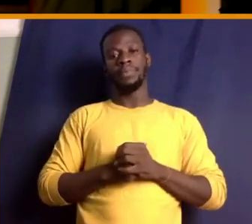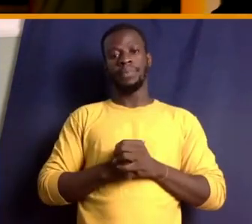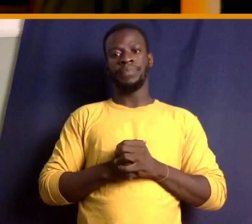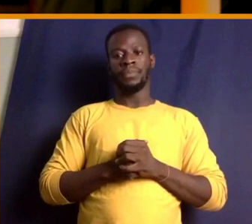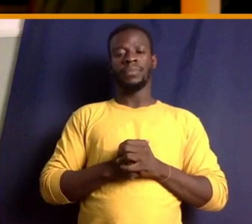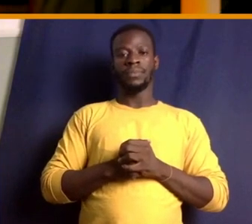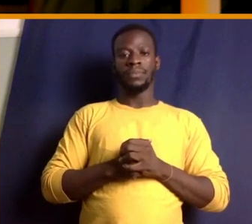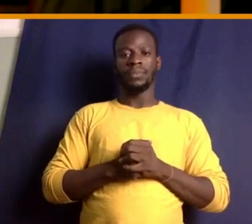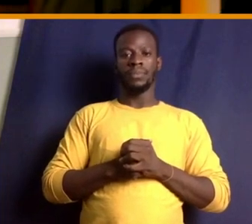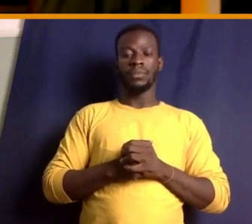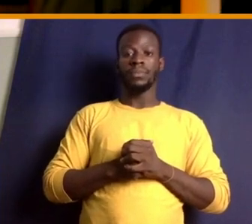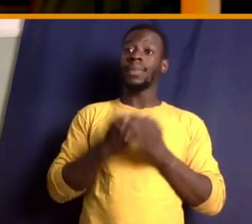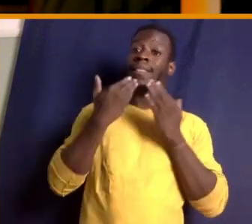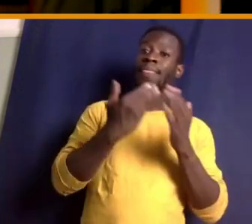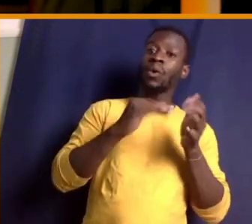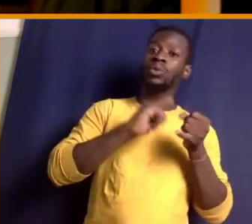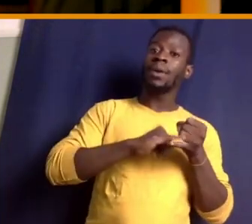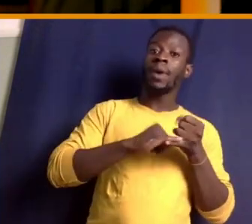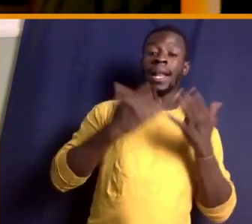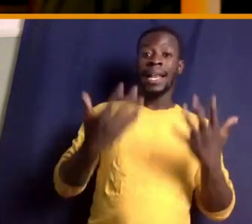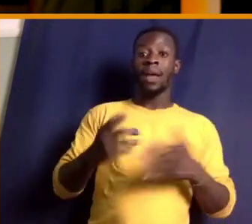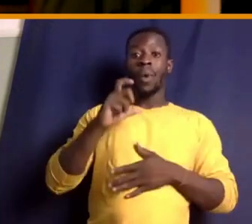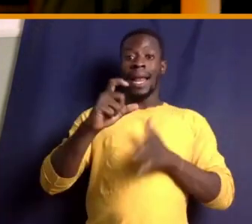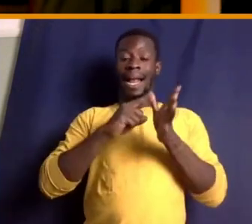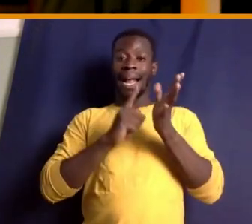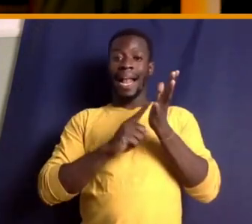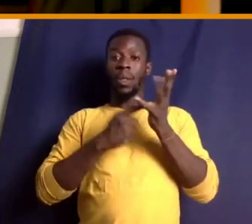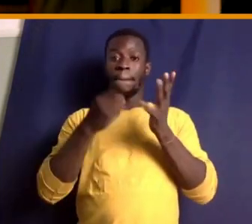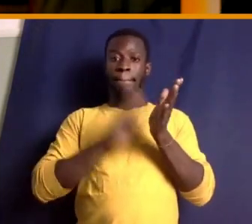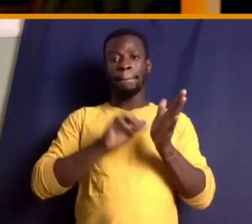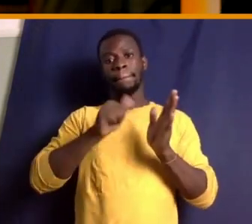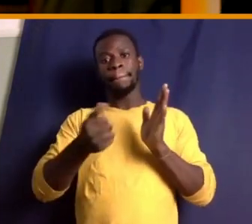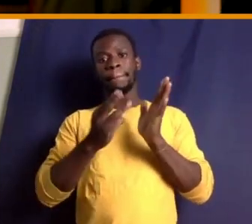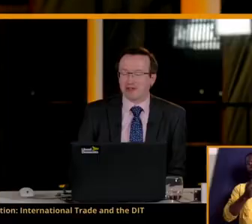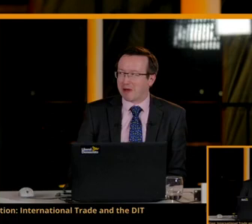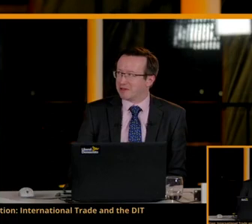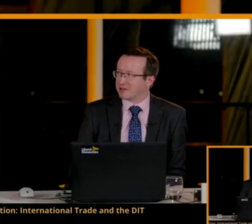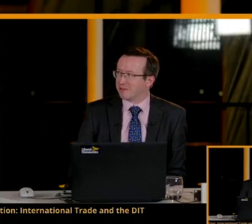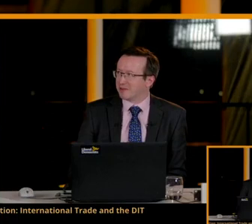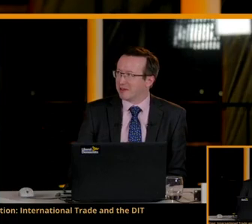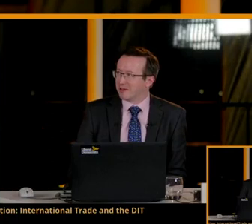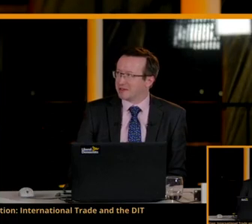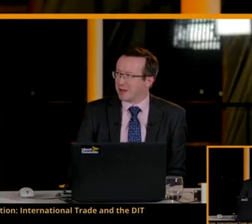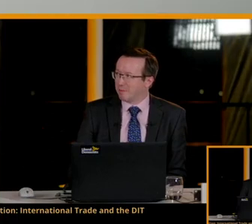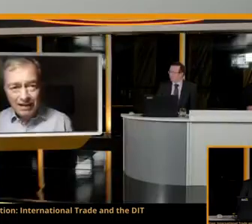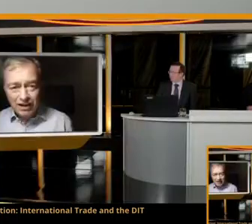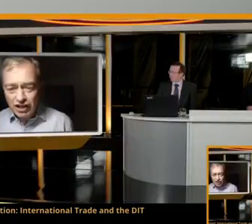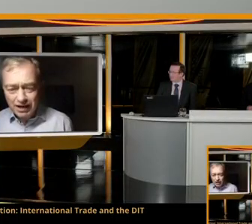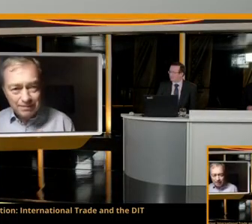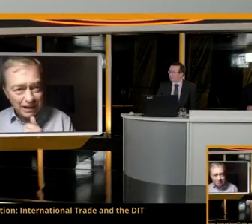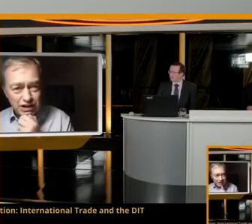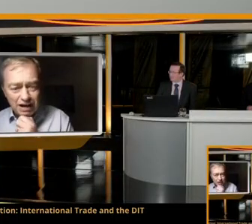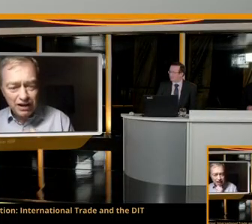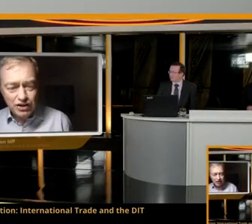Thank you, Sarah. Thank you, Sarah. Can I ask Callum Miller to stand by, and I now call Tim Farron to move the amendment. Tim? Thanks,